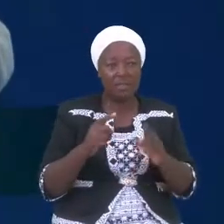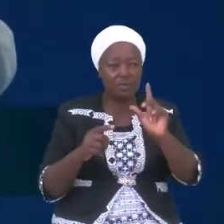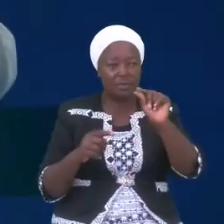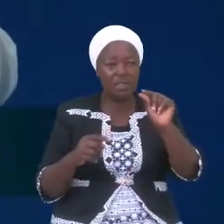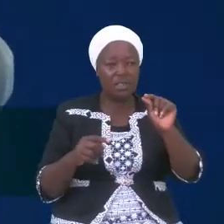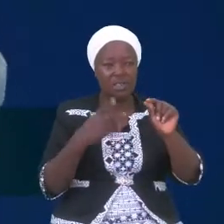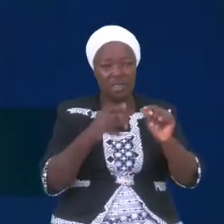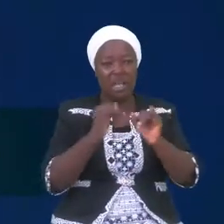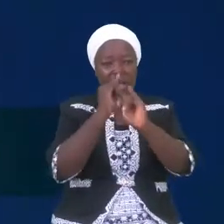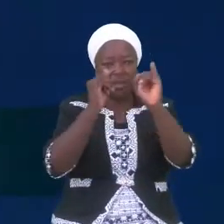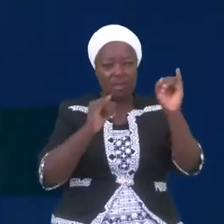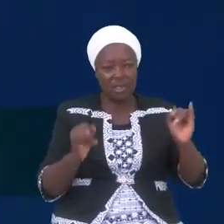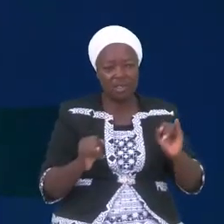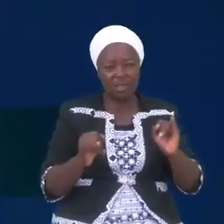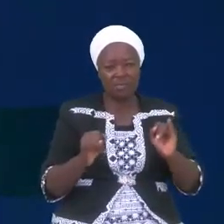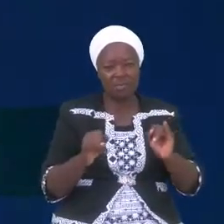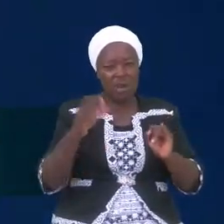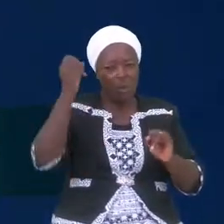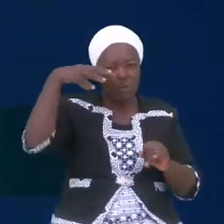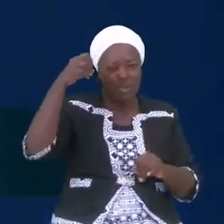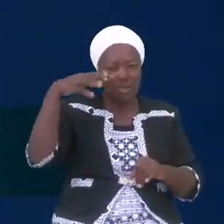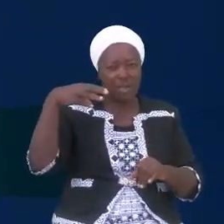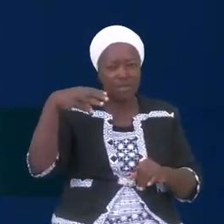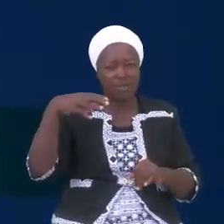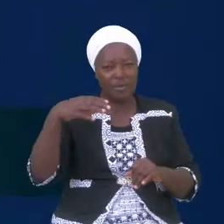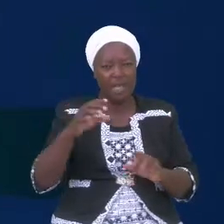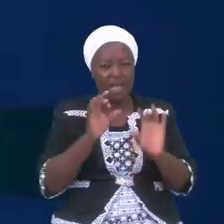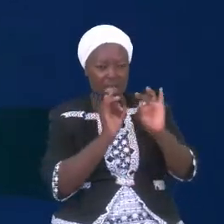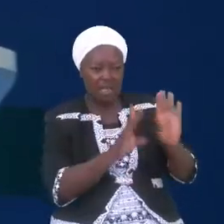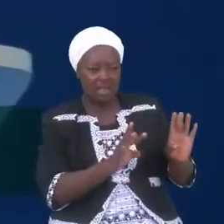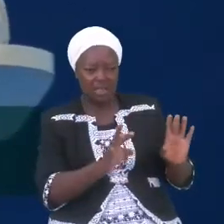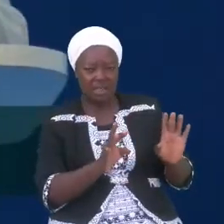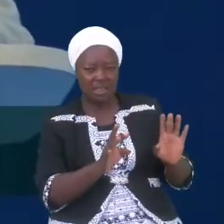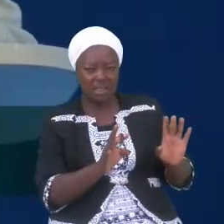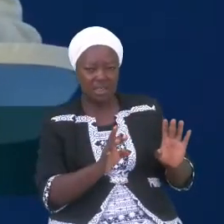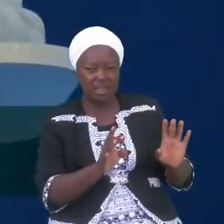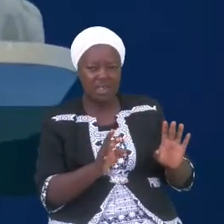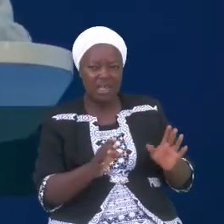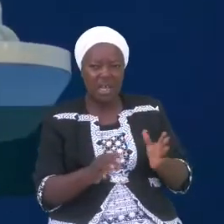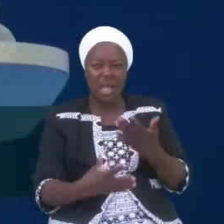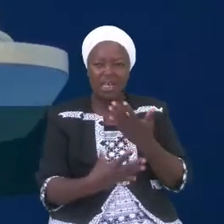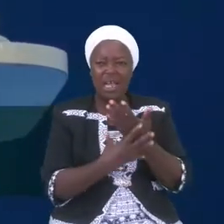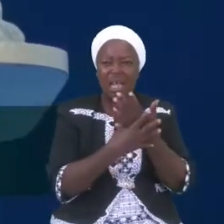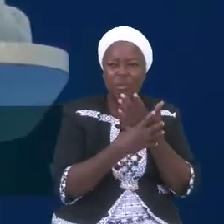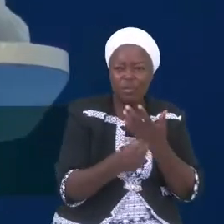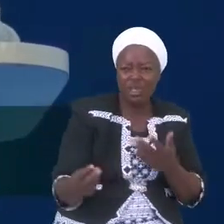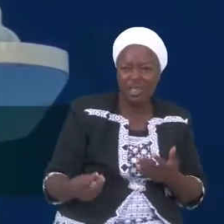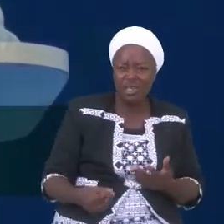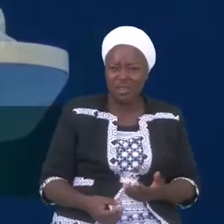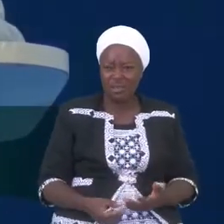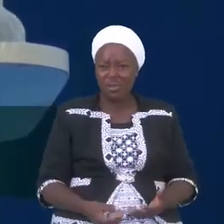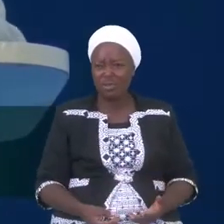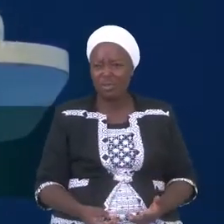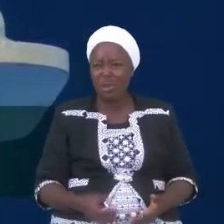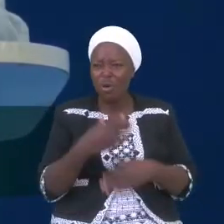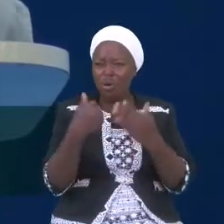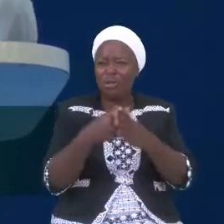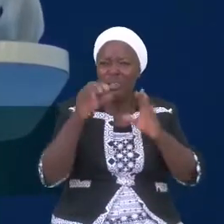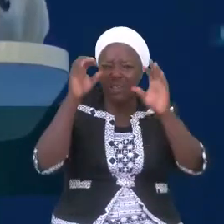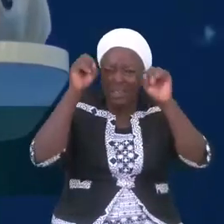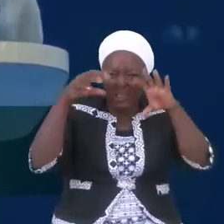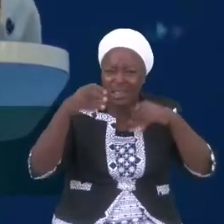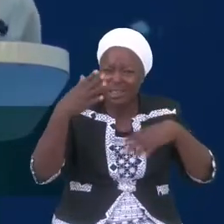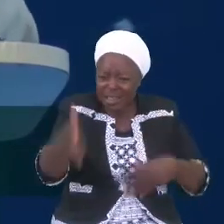variance, emulations. Emulations. Emulations is right there in between